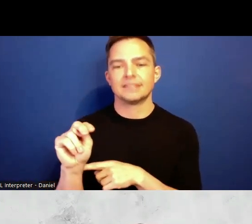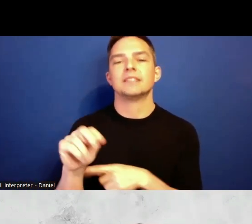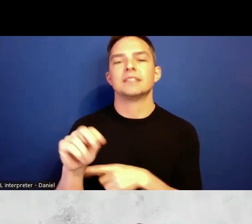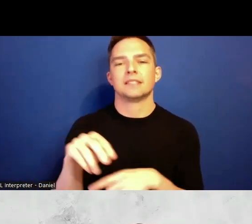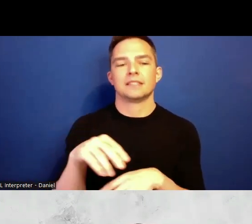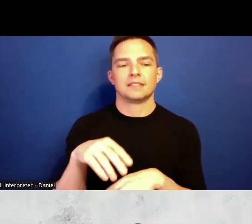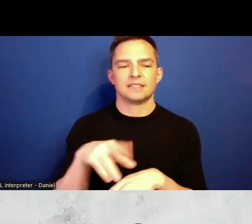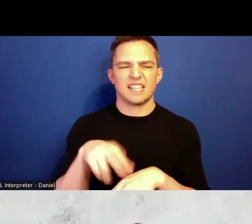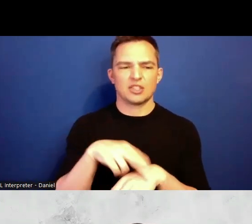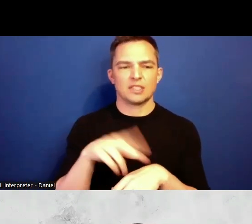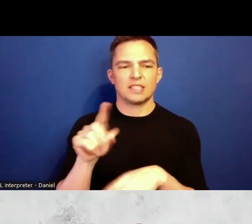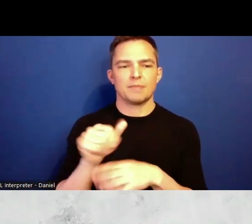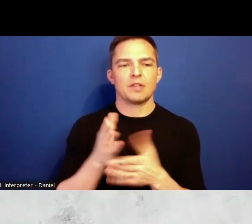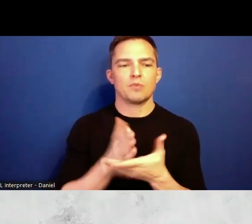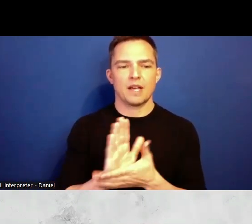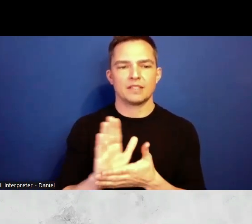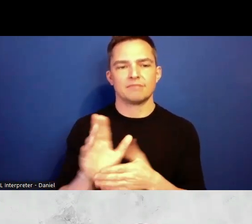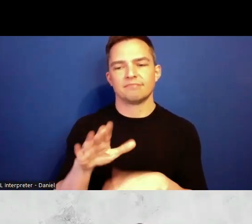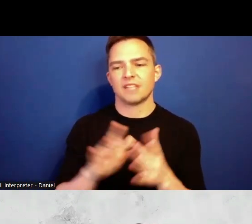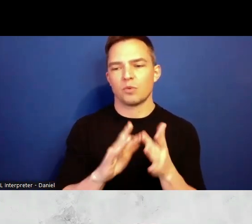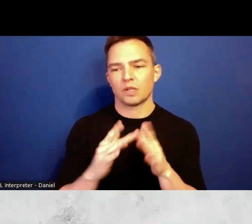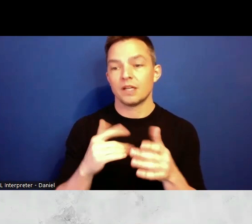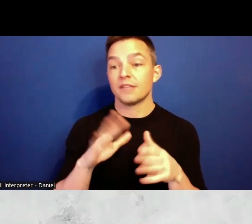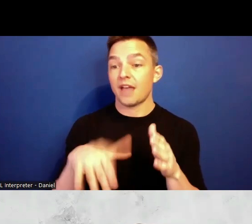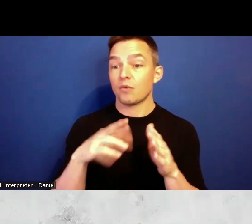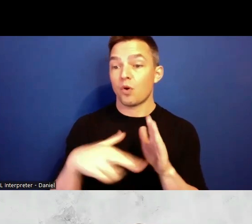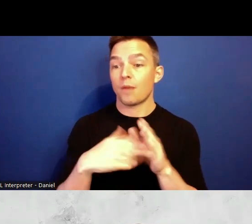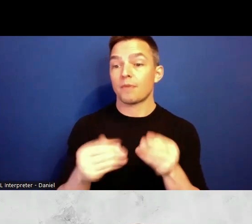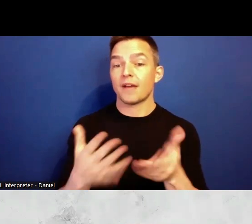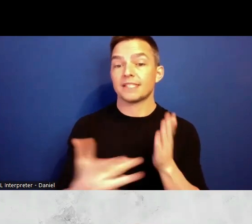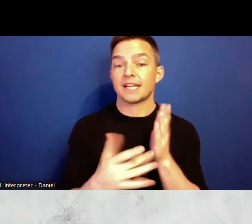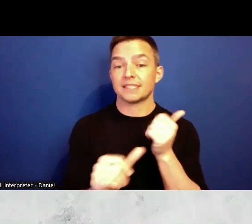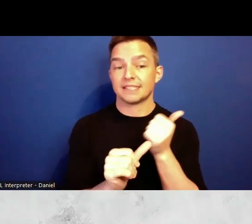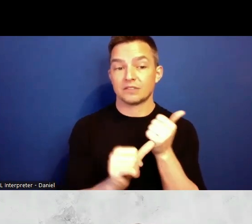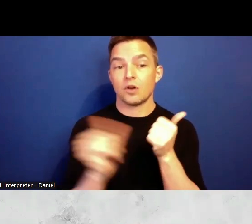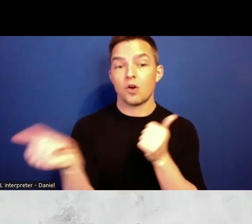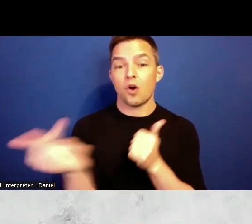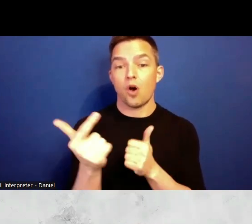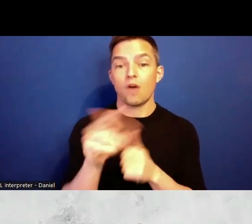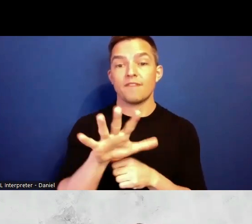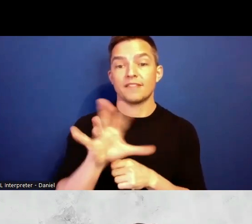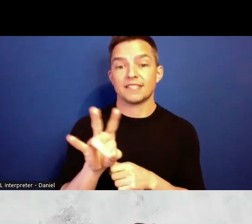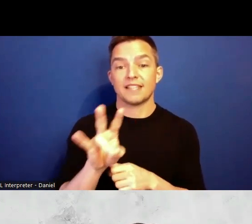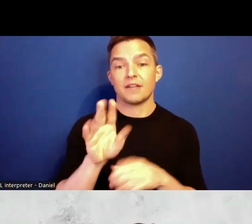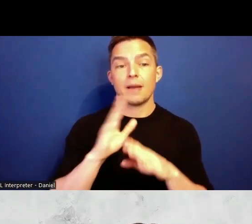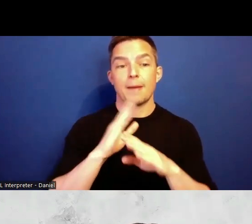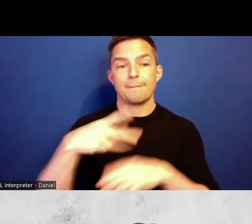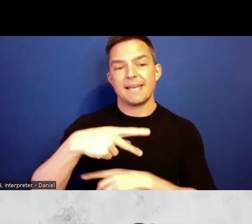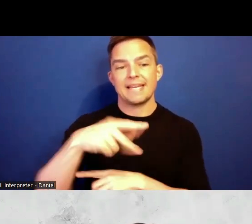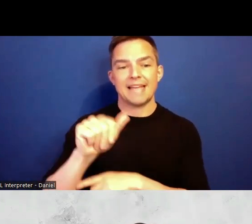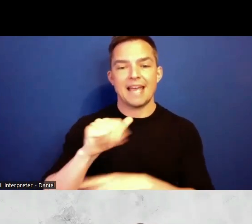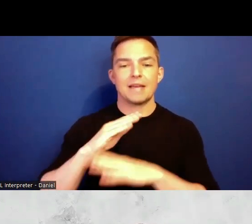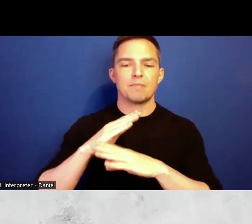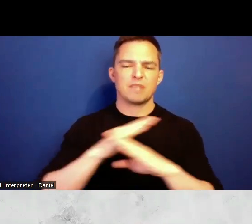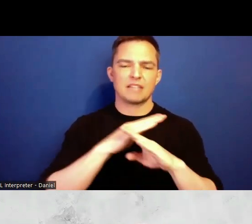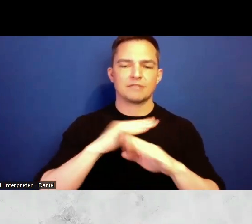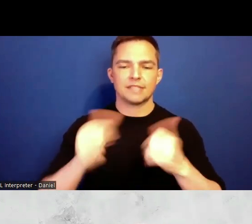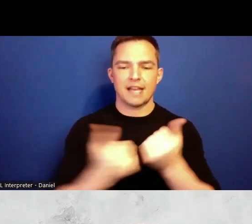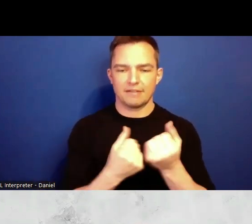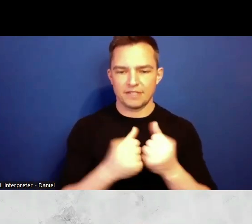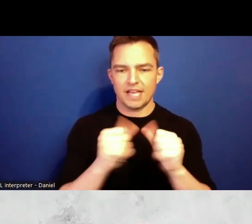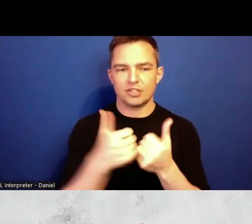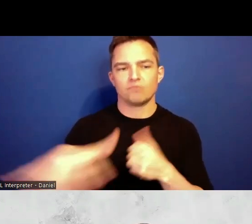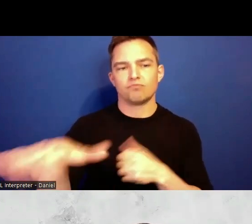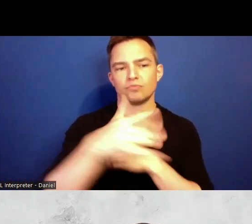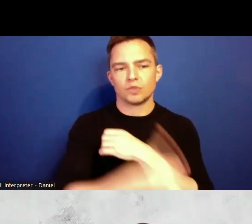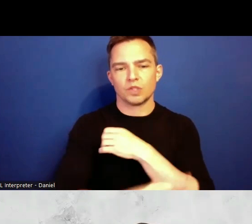role, I provide technical assistance to all 57 protection and advocacy agencies throughout the country